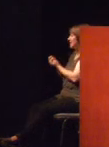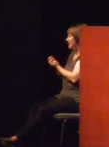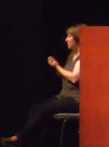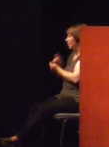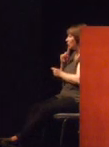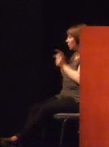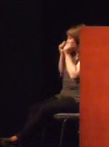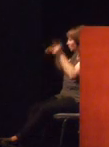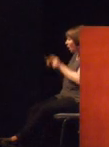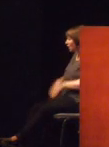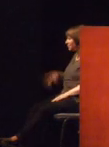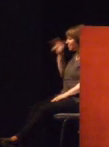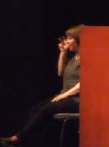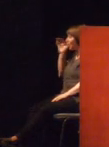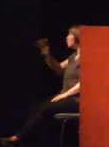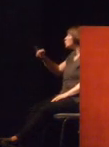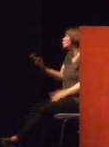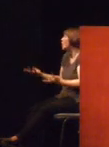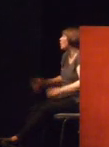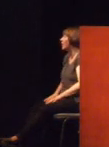really surprised to hear what my role was in the